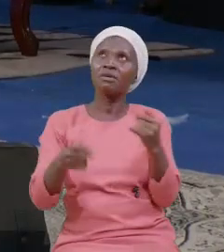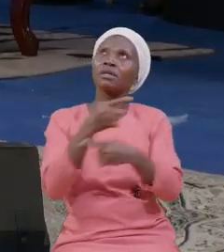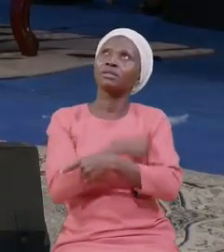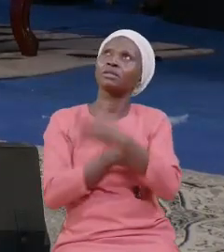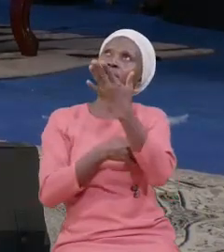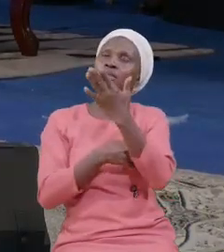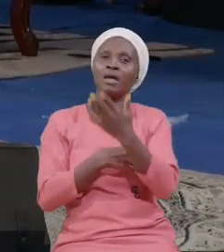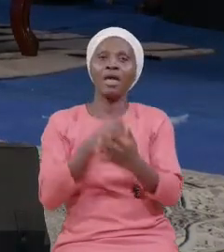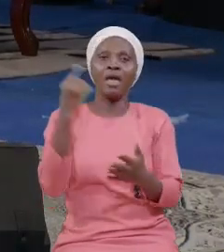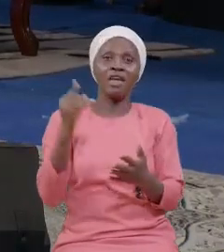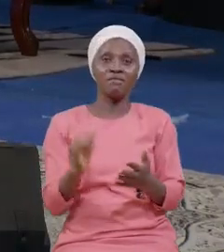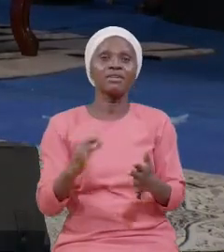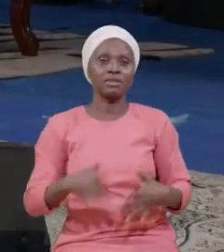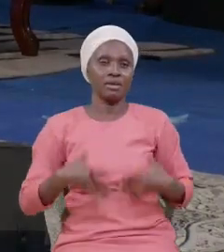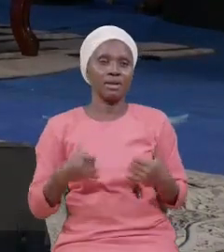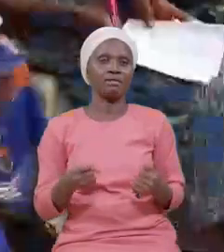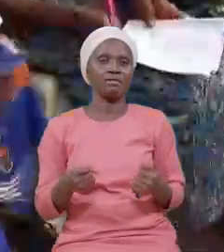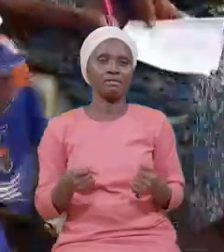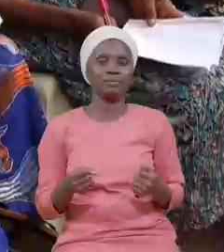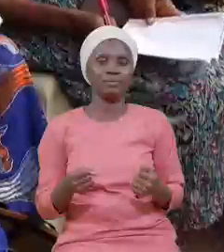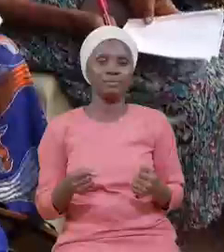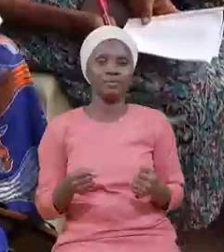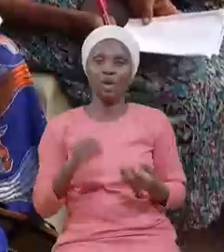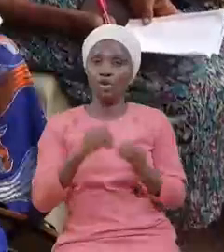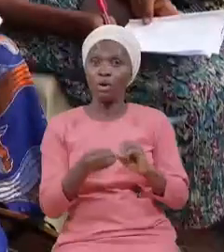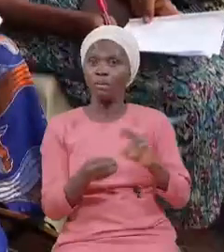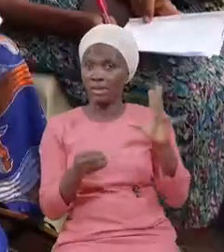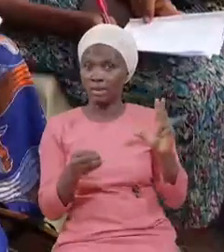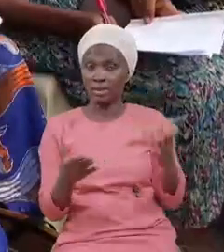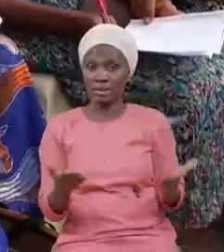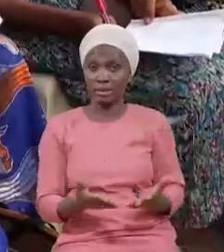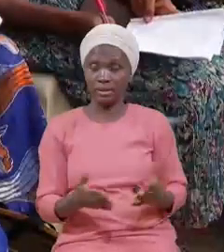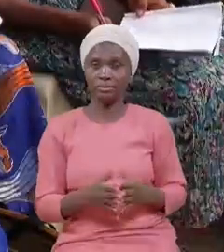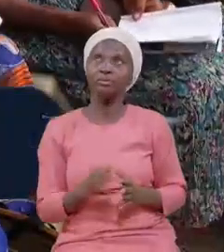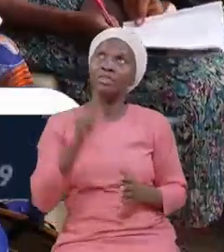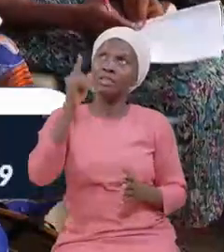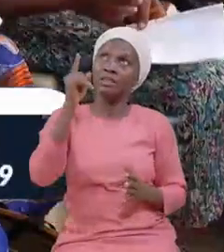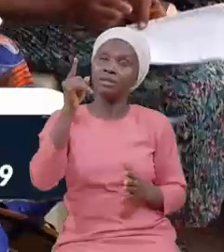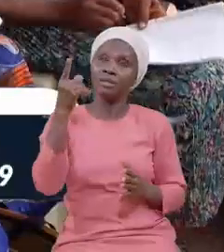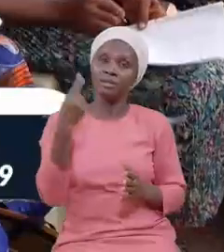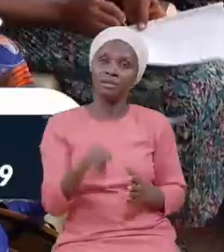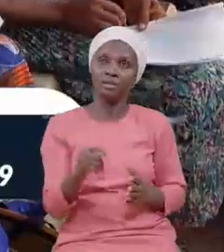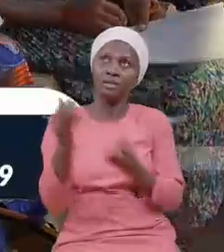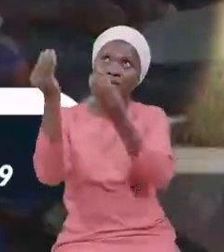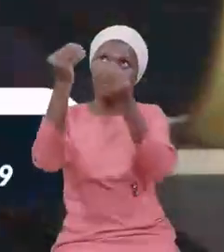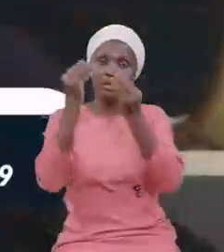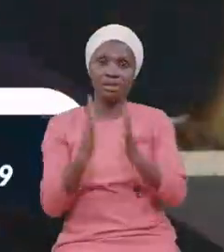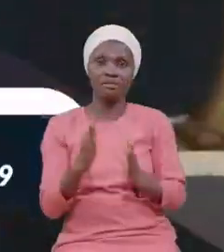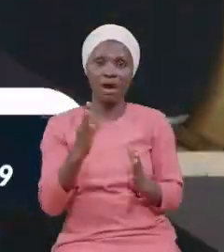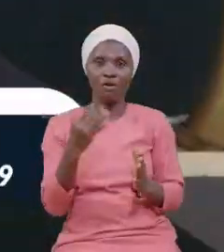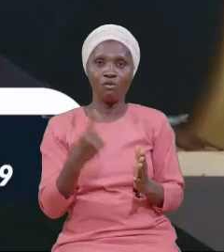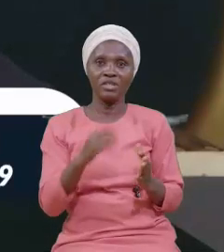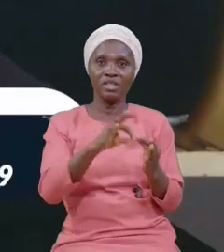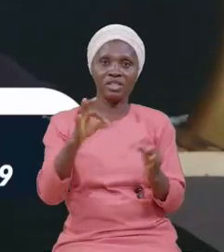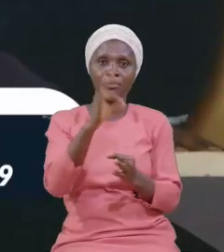everlasting life. We're looking at number three here. He is the giver of the Spirit for